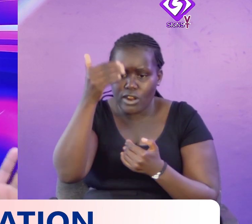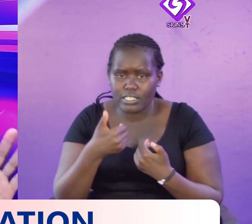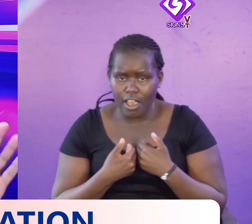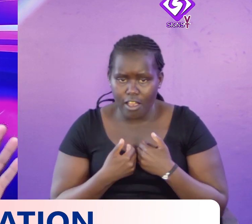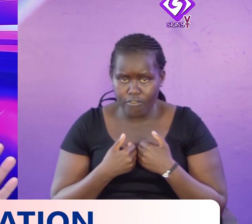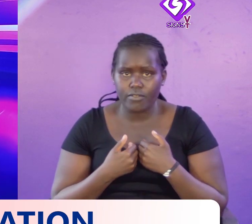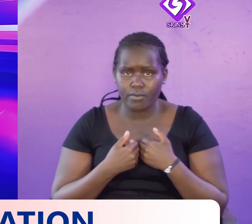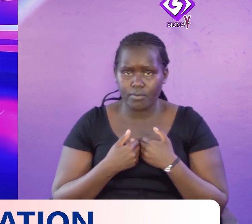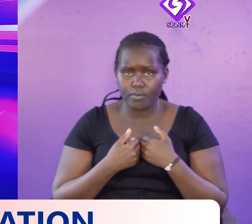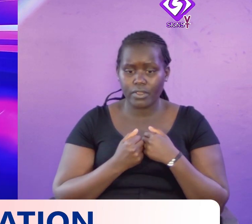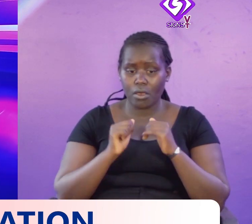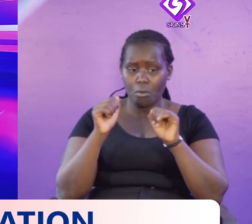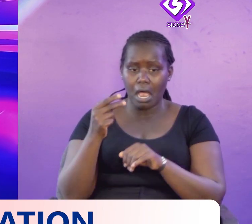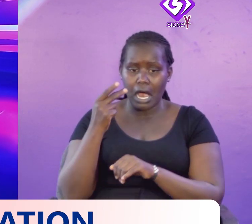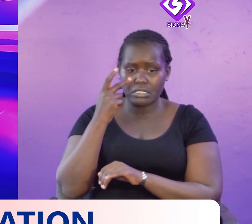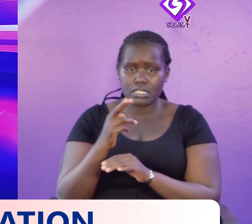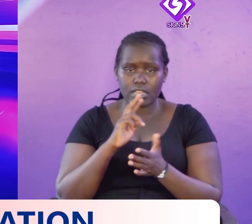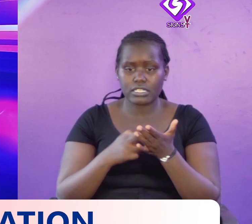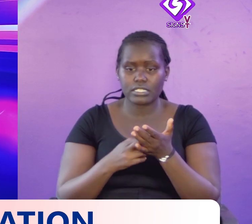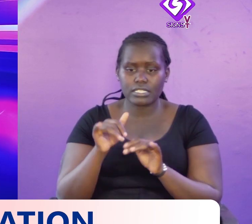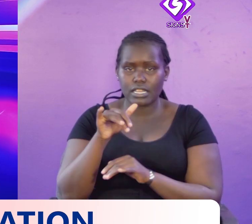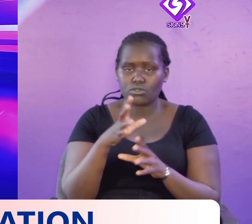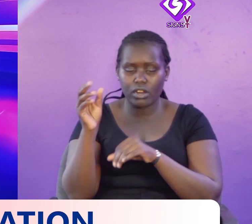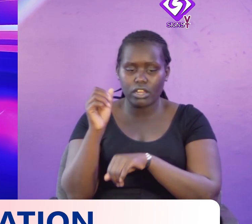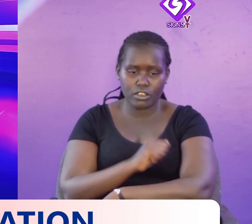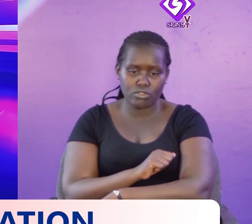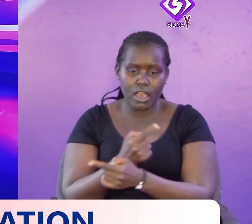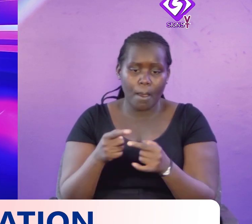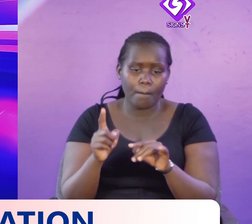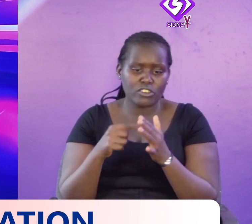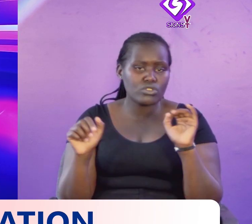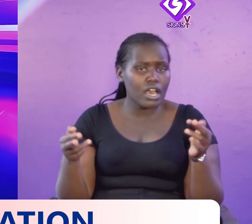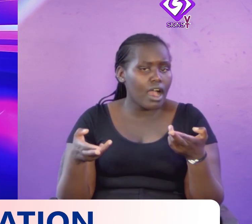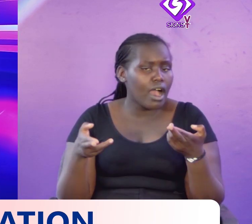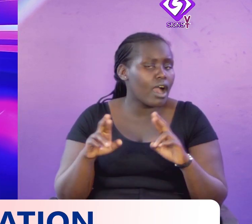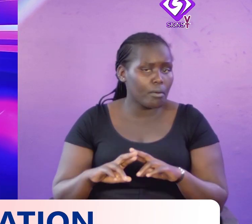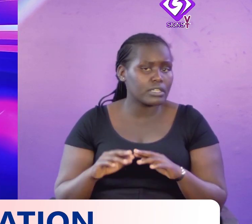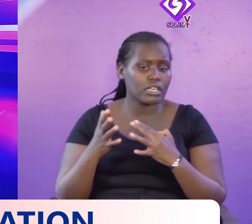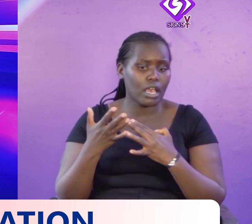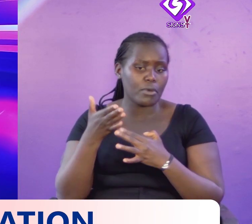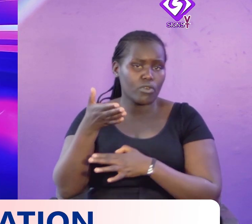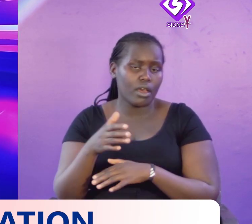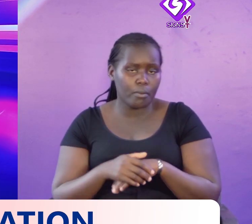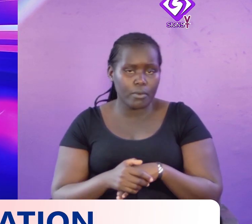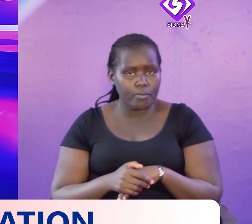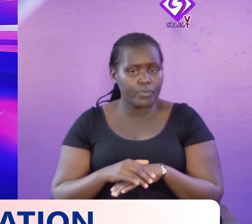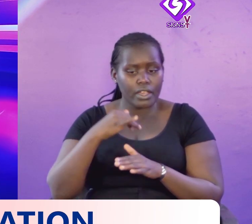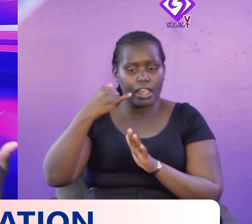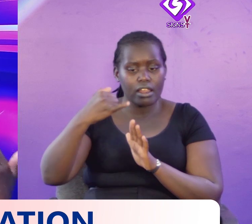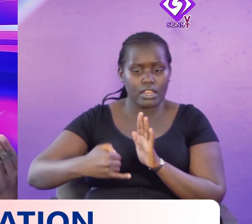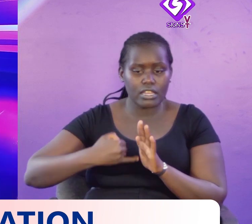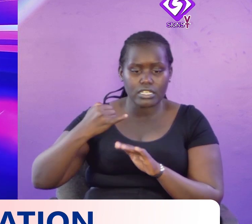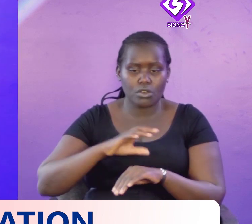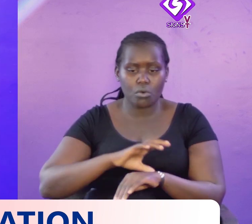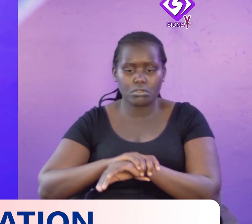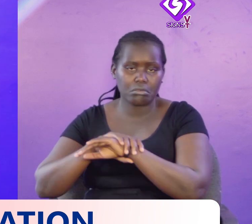and we can see the results of their going to school. But what happens? Right. In between here, the industries were taken away.